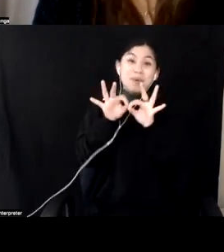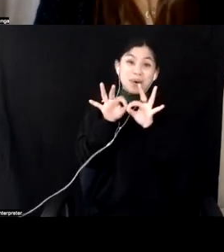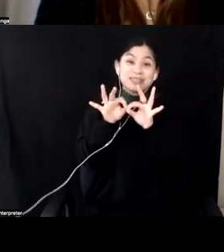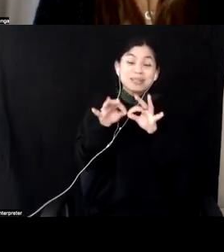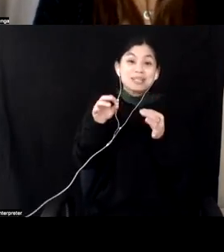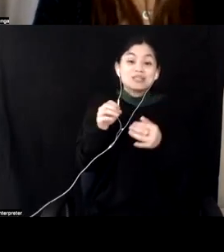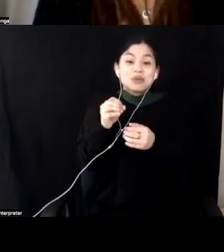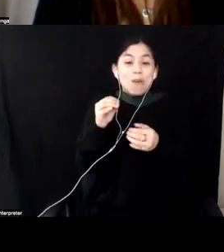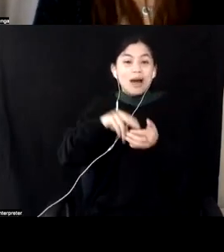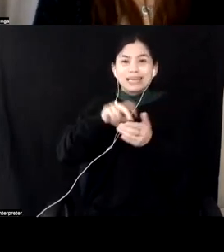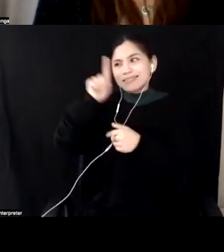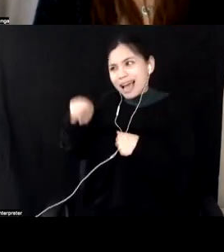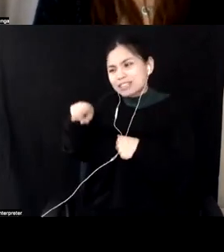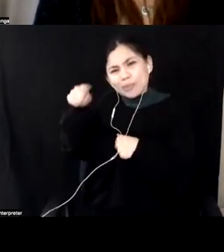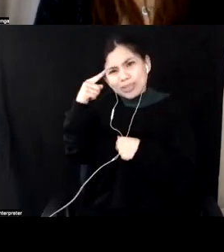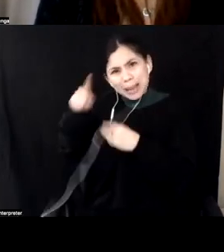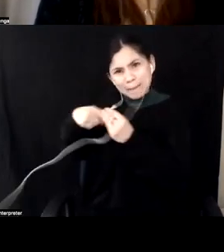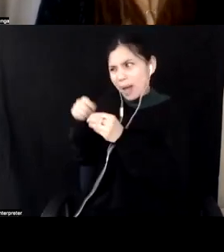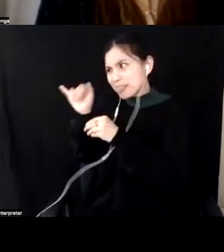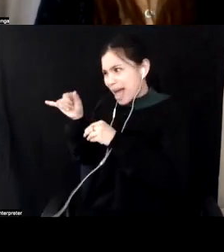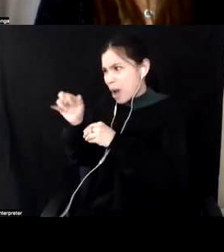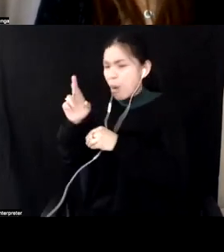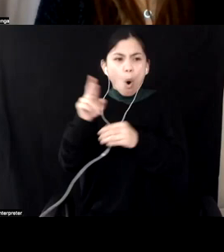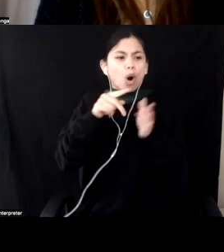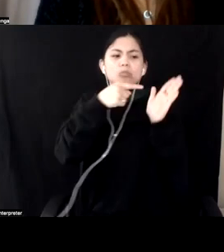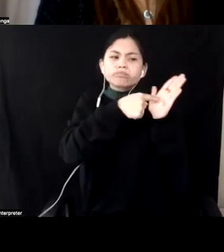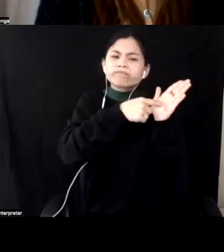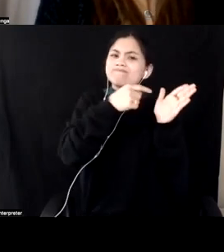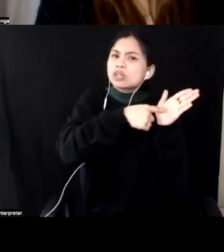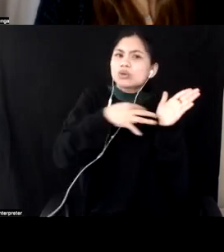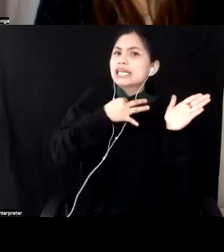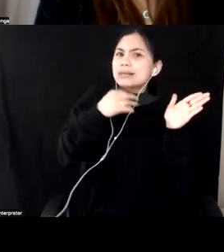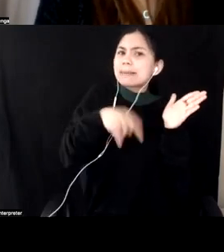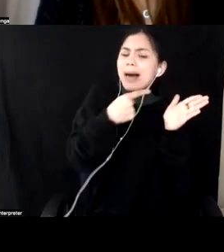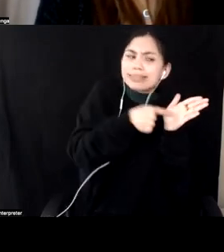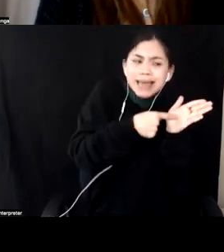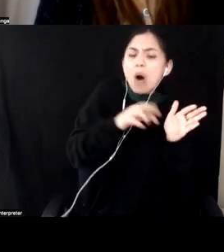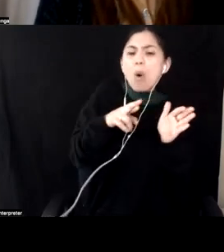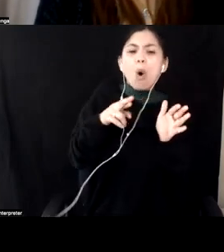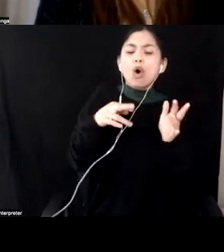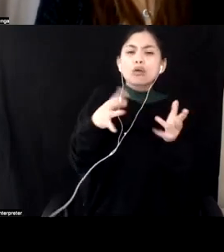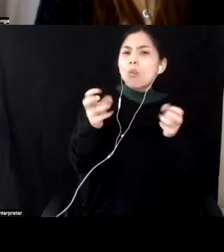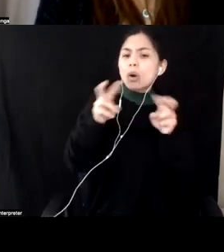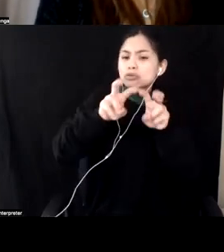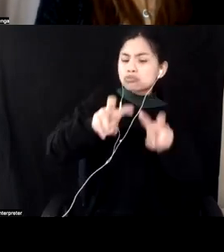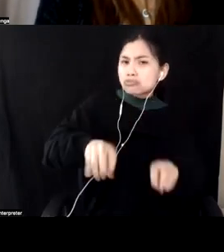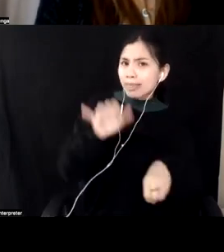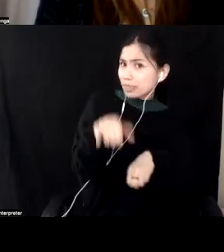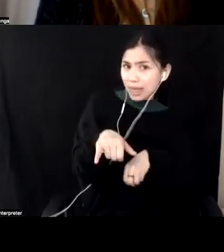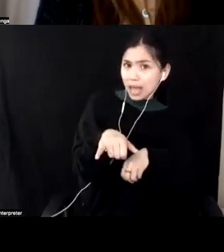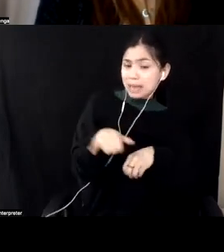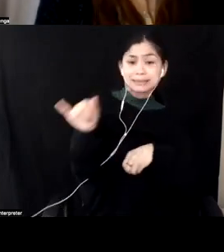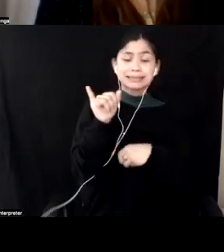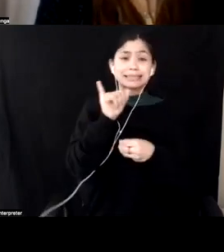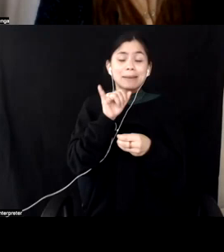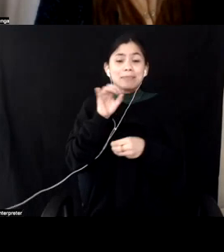what did you think about this? Or do you want to know anything more about how that was done? And that includes if we go